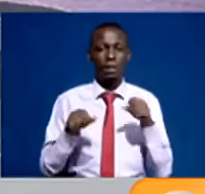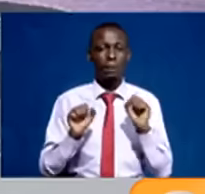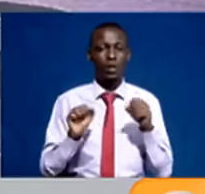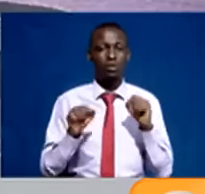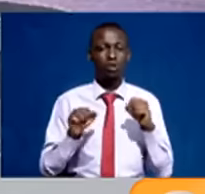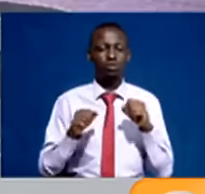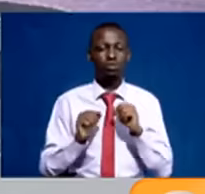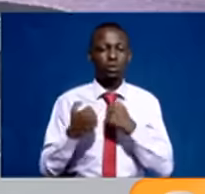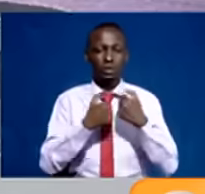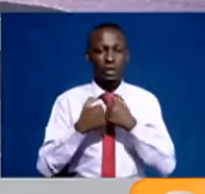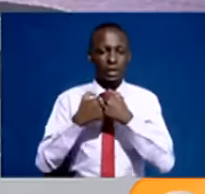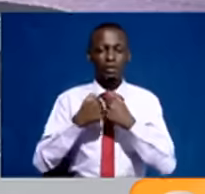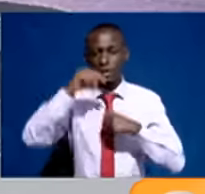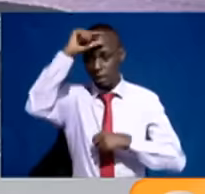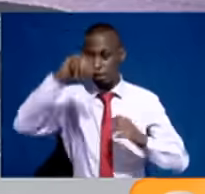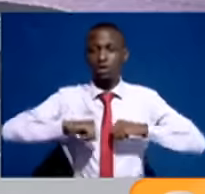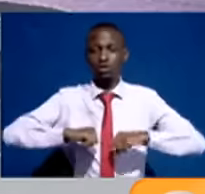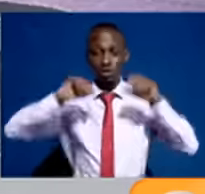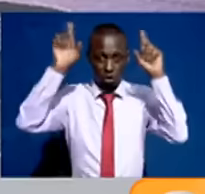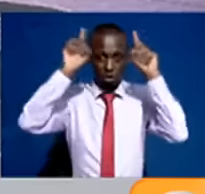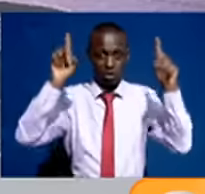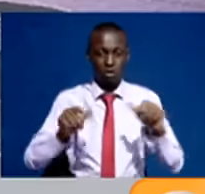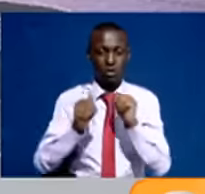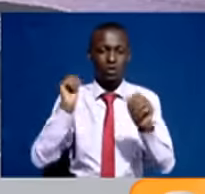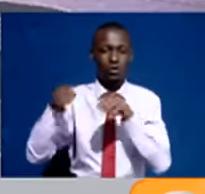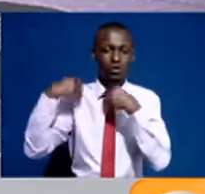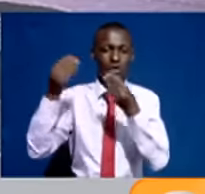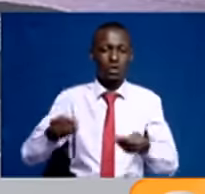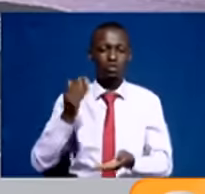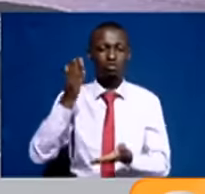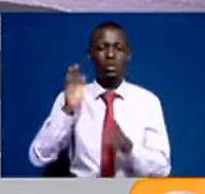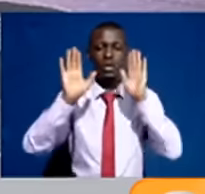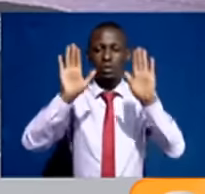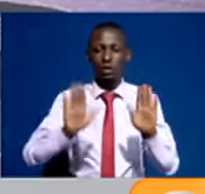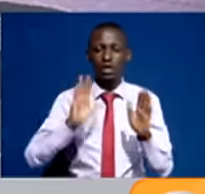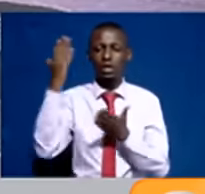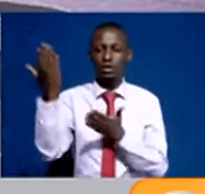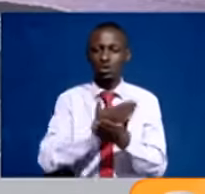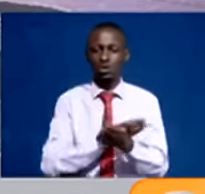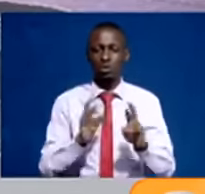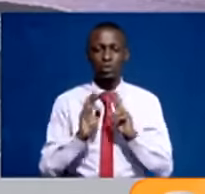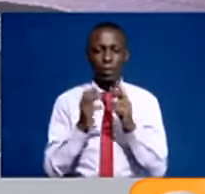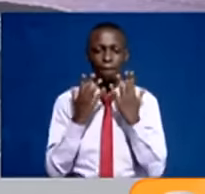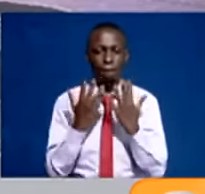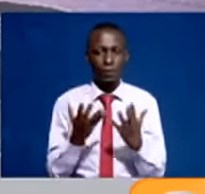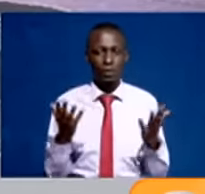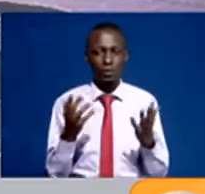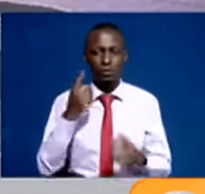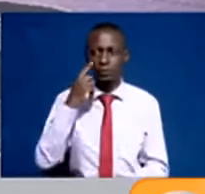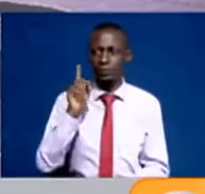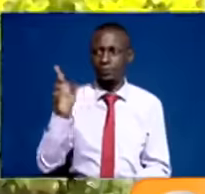the decision of the government officials to refuse to issue them with a critical document, as Hassan Mugambi now